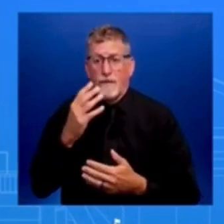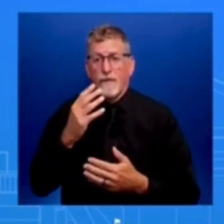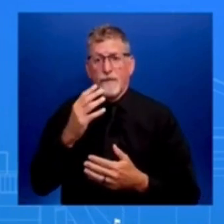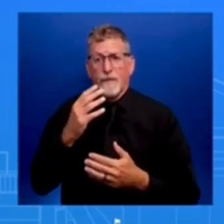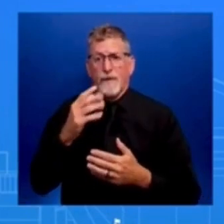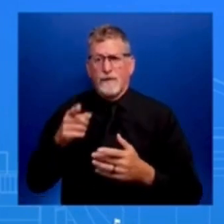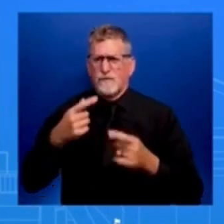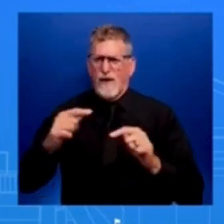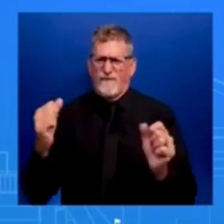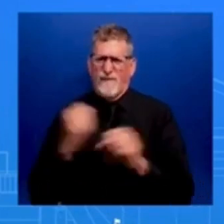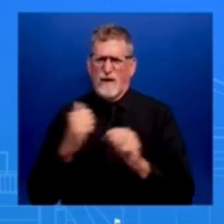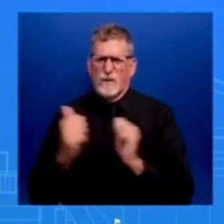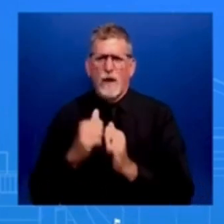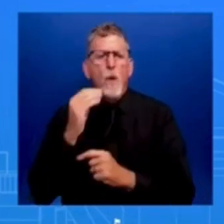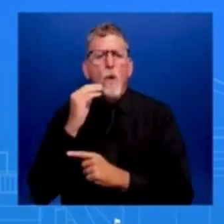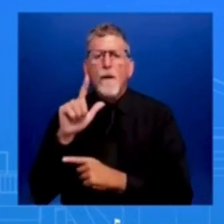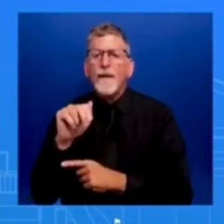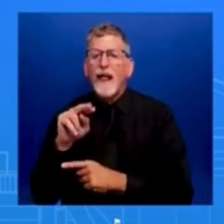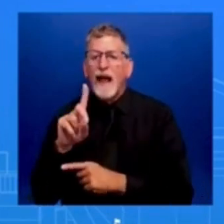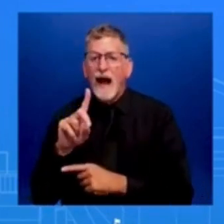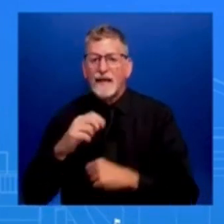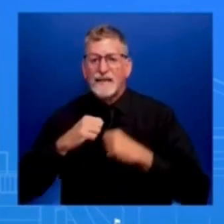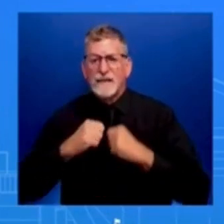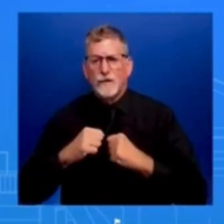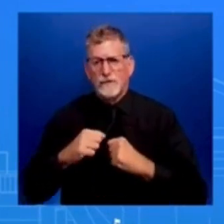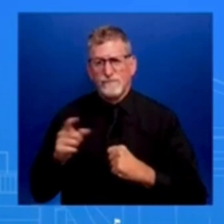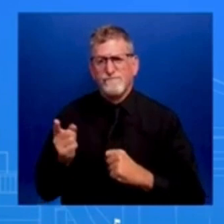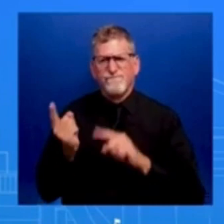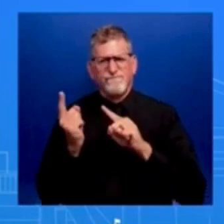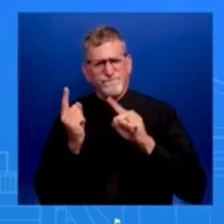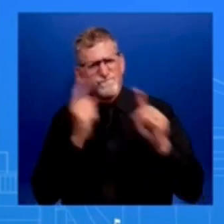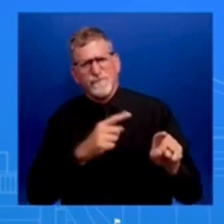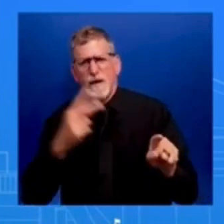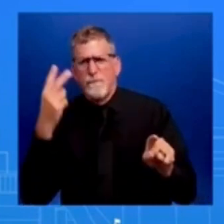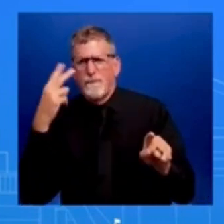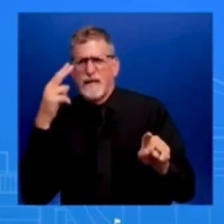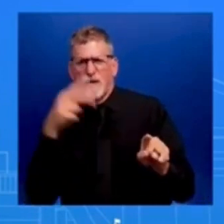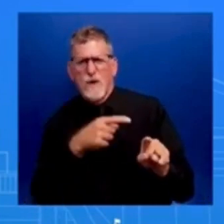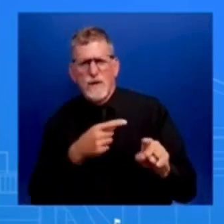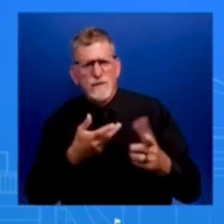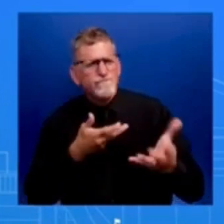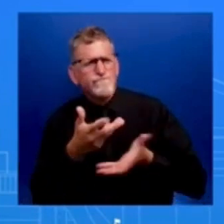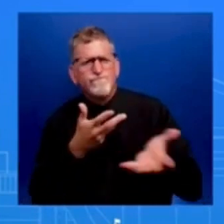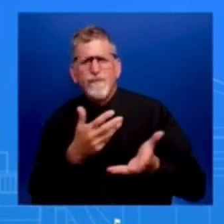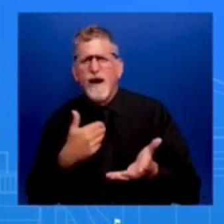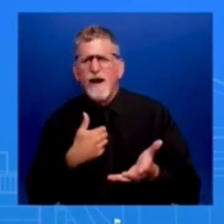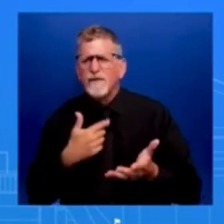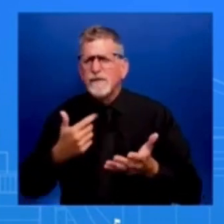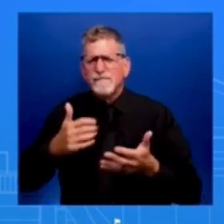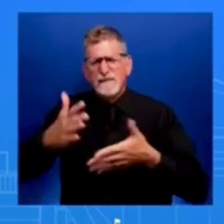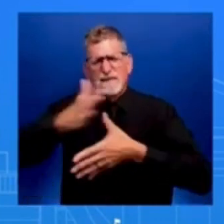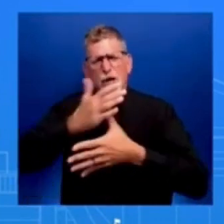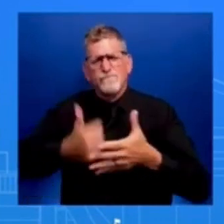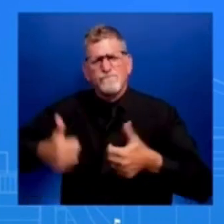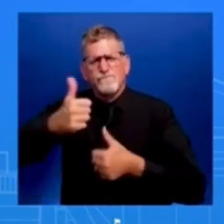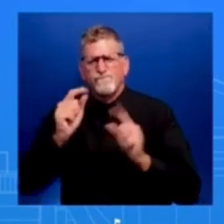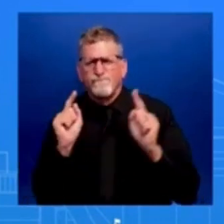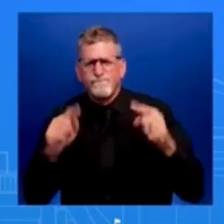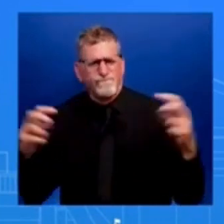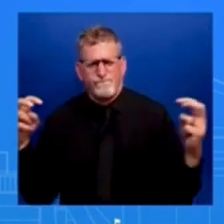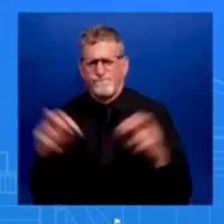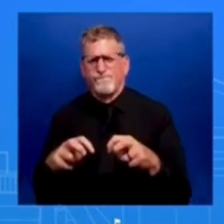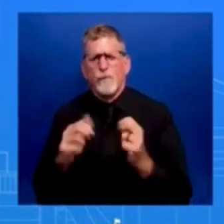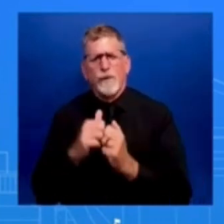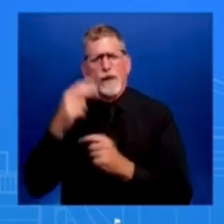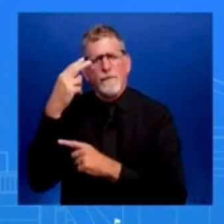City to further cooperation with Mexico and Canada on countering illicit fentanyl and arms trafficking. Our